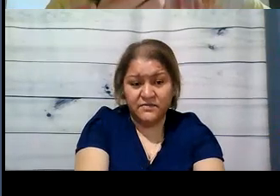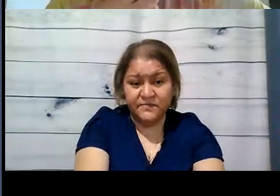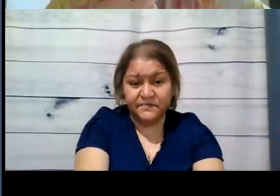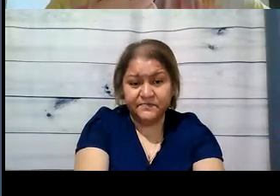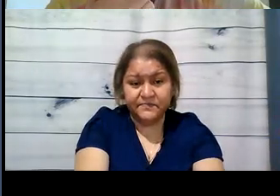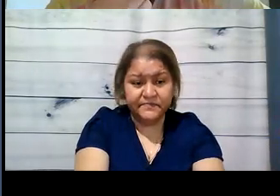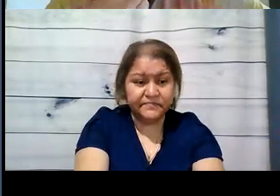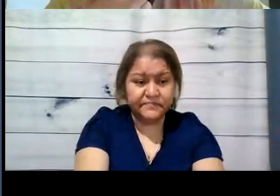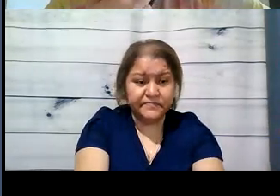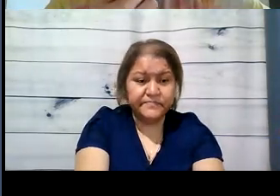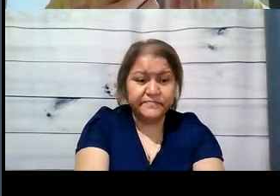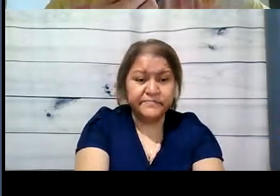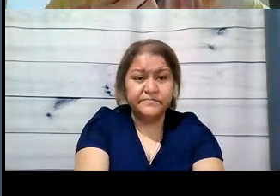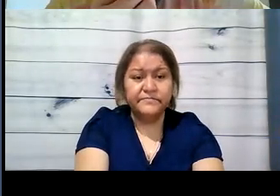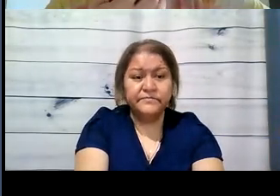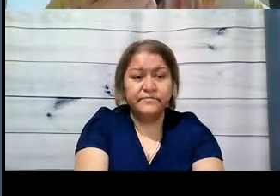vain.